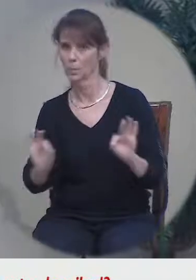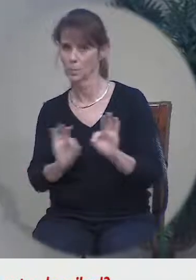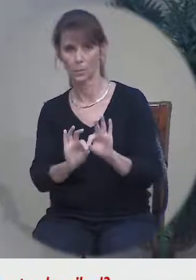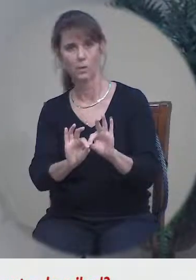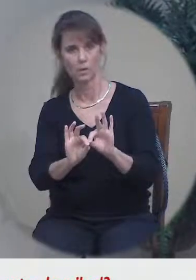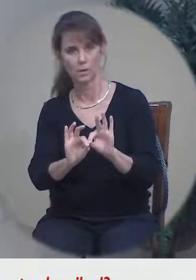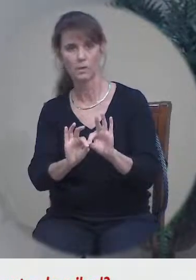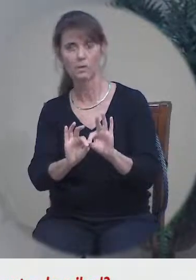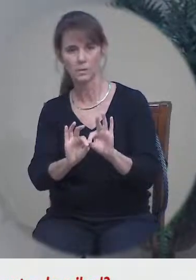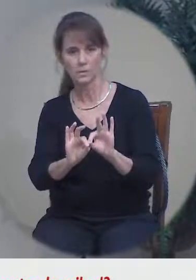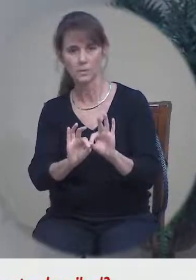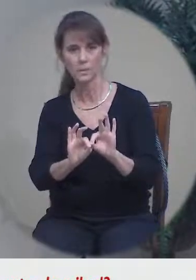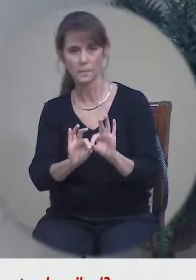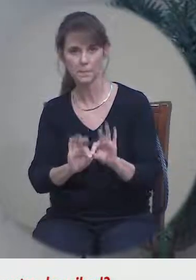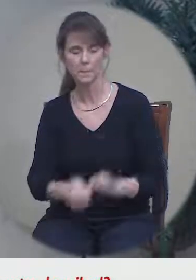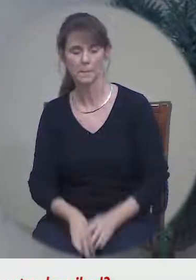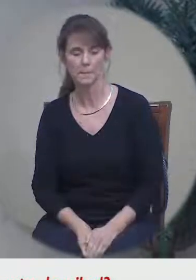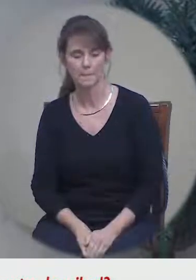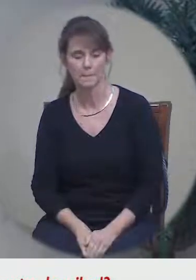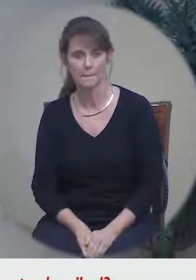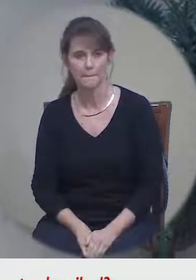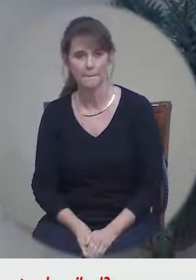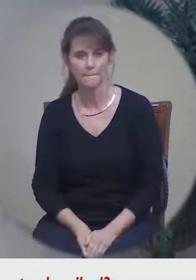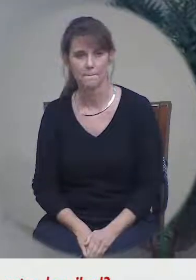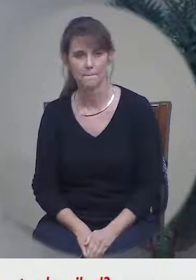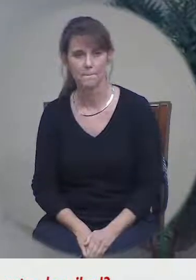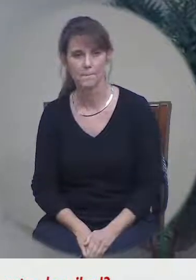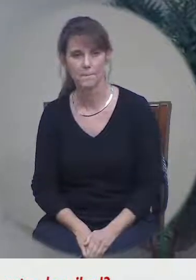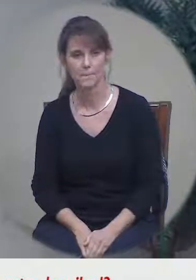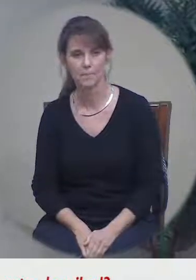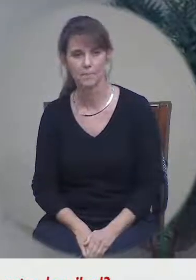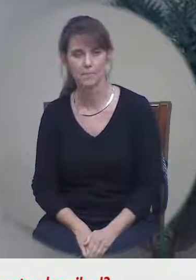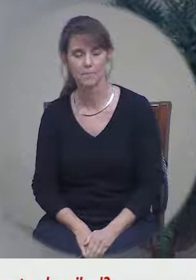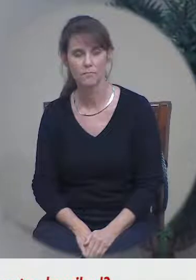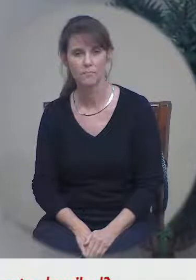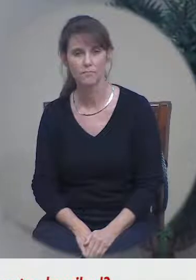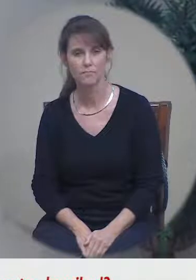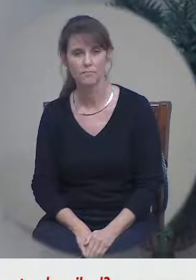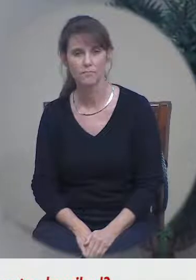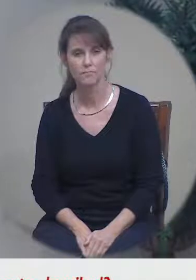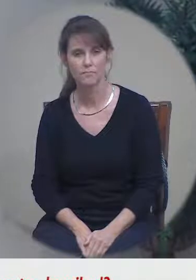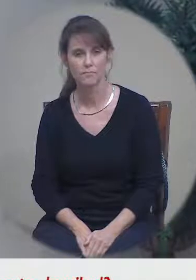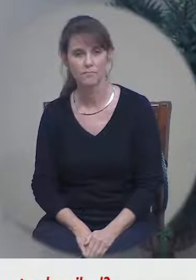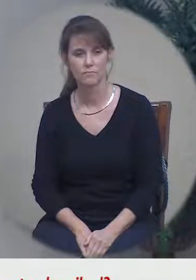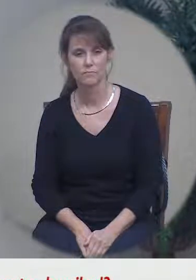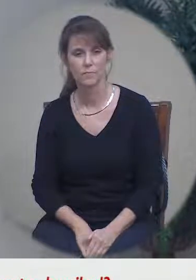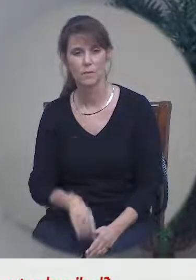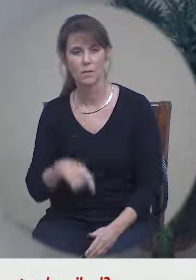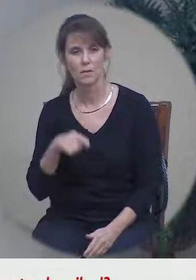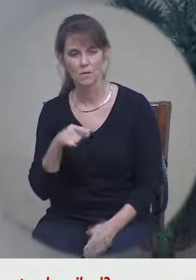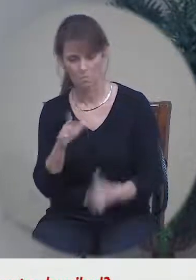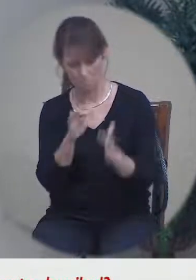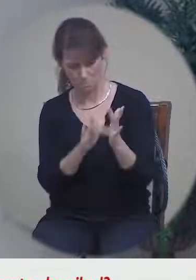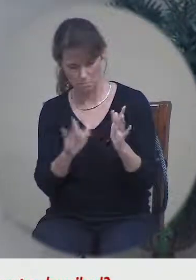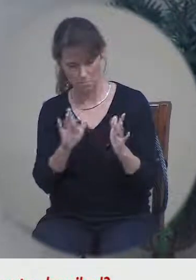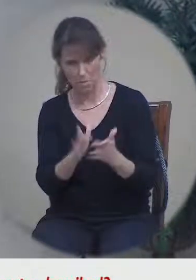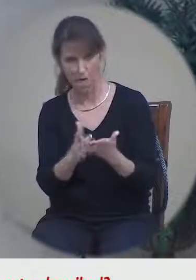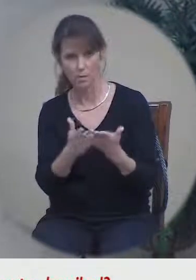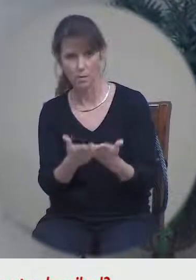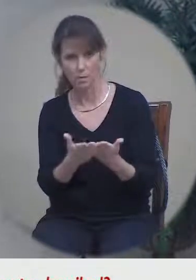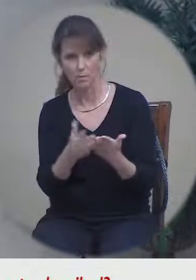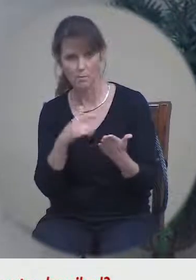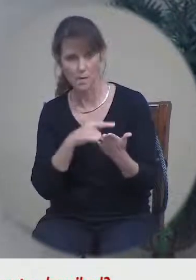matter is as I kind of flipped through looking, I really only found 3 men that it's really highlighted that